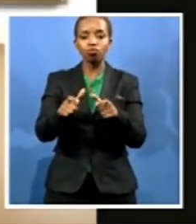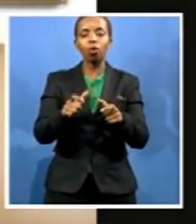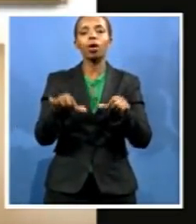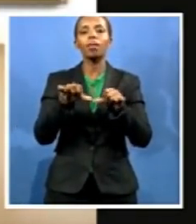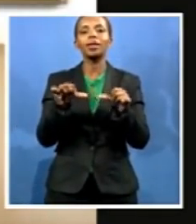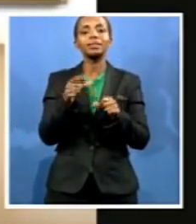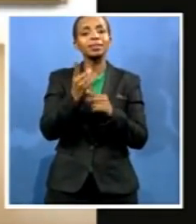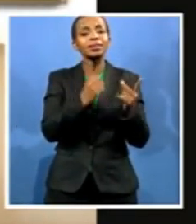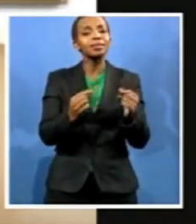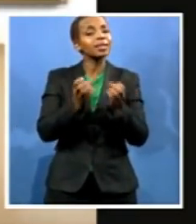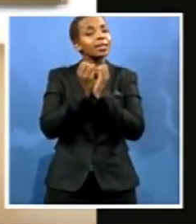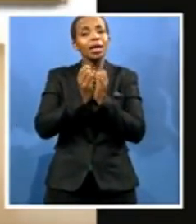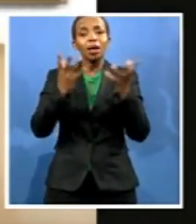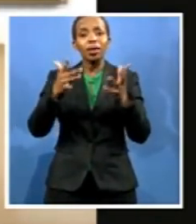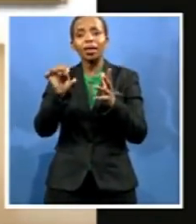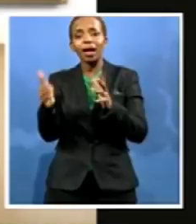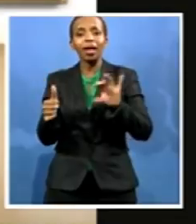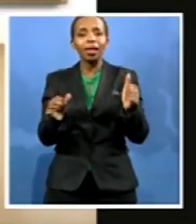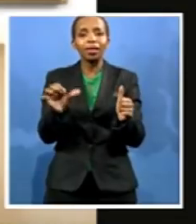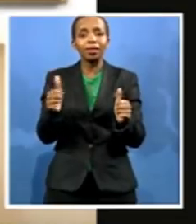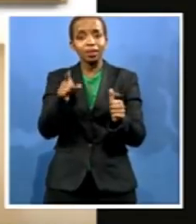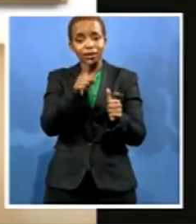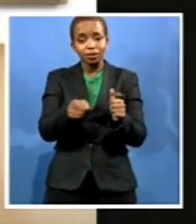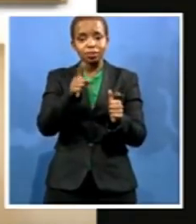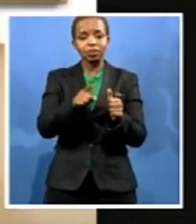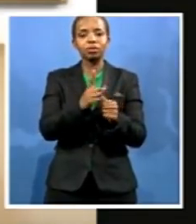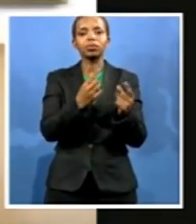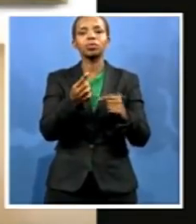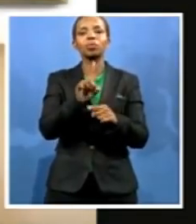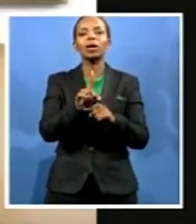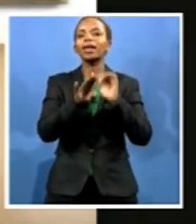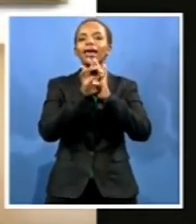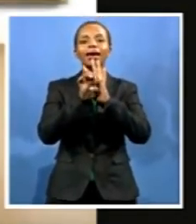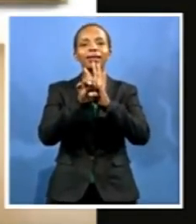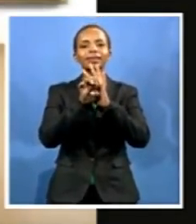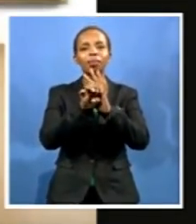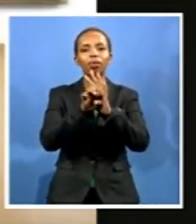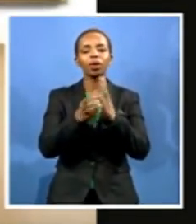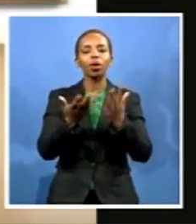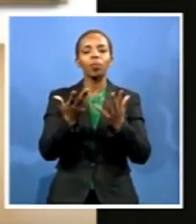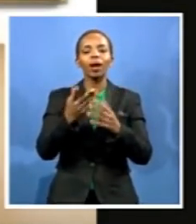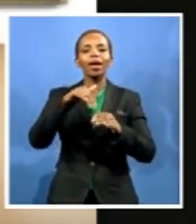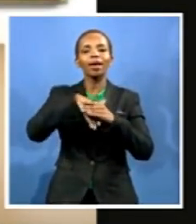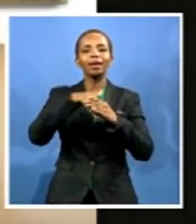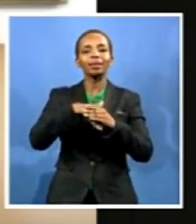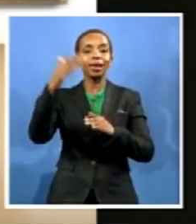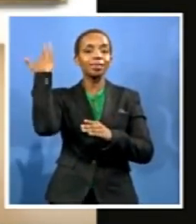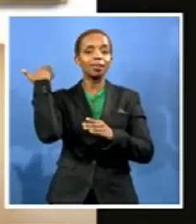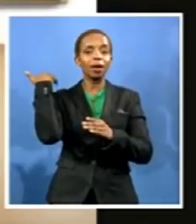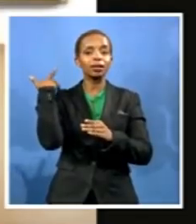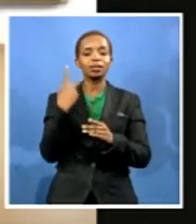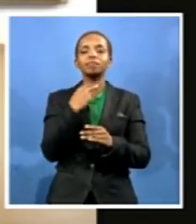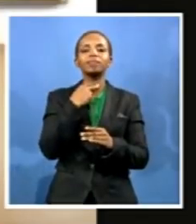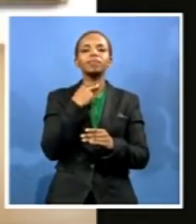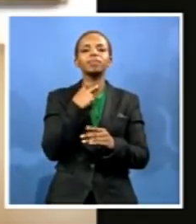in cholera, for example, where in the past we were not able to test everybody. We just confirm few cases